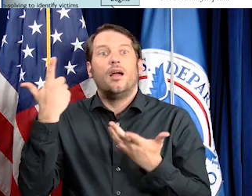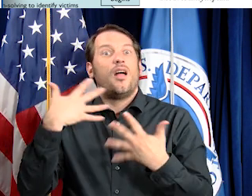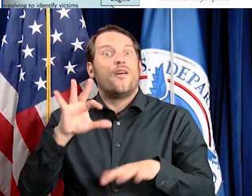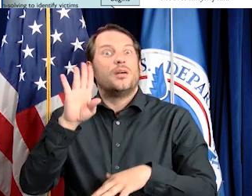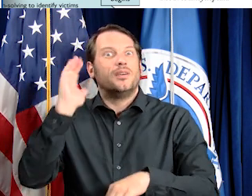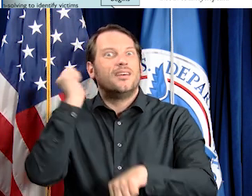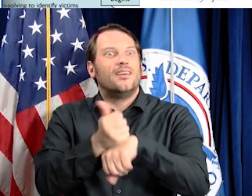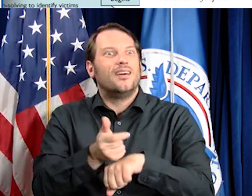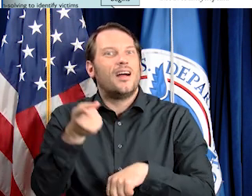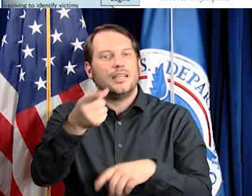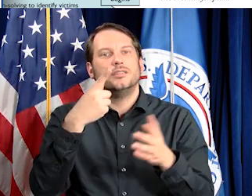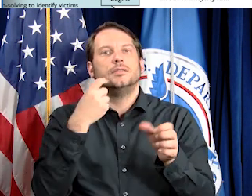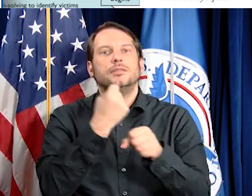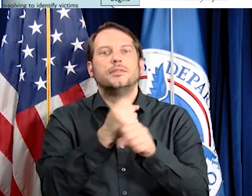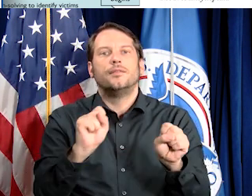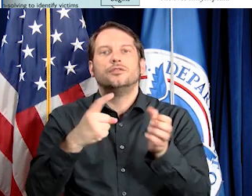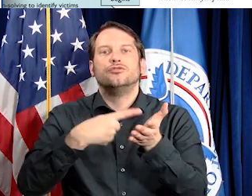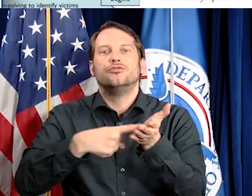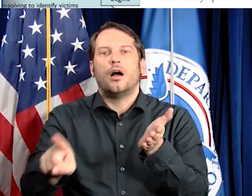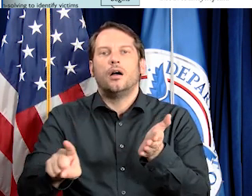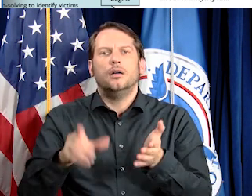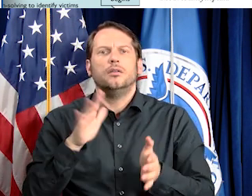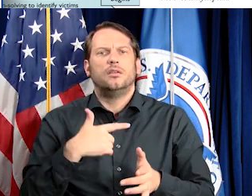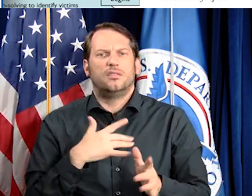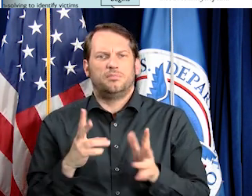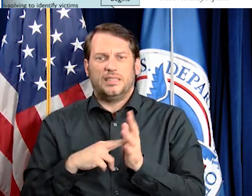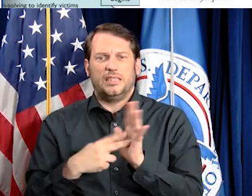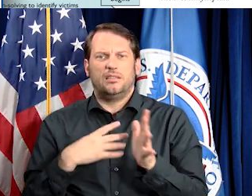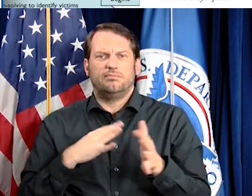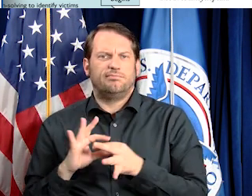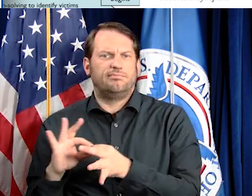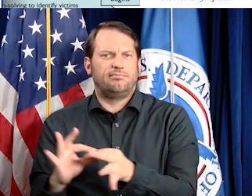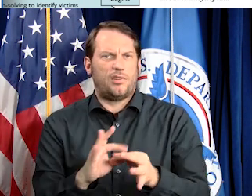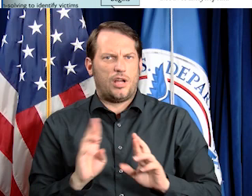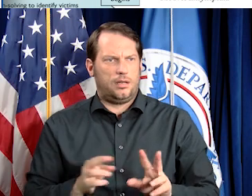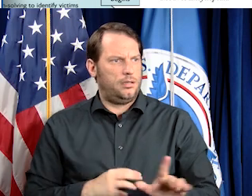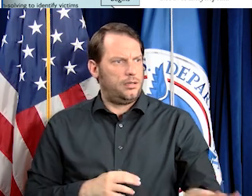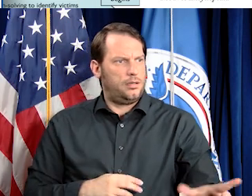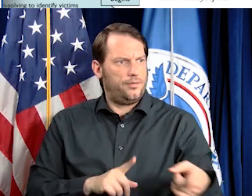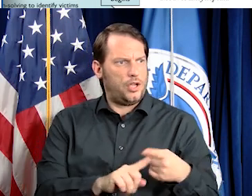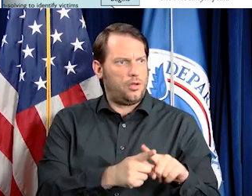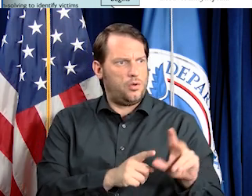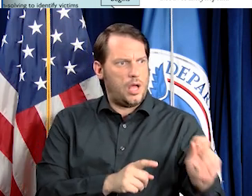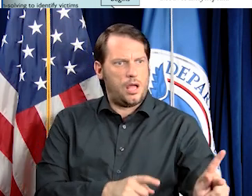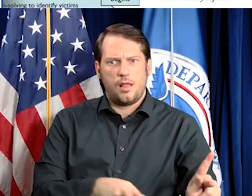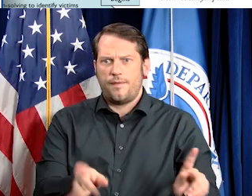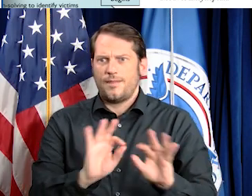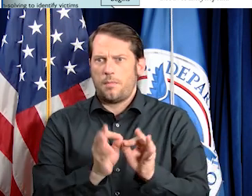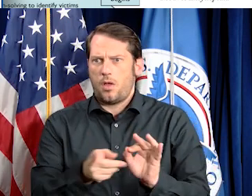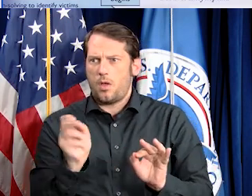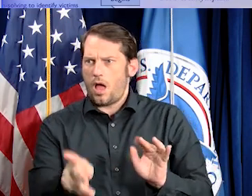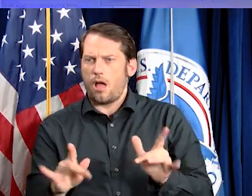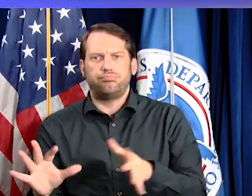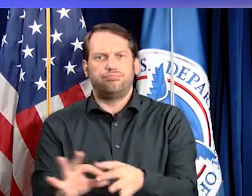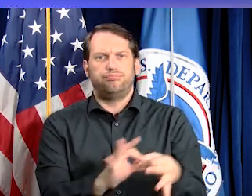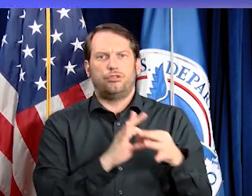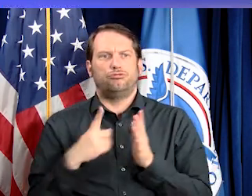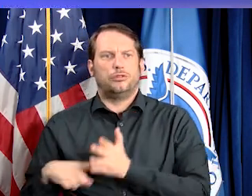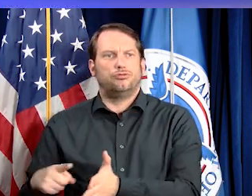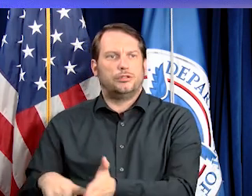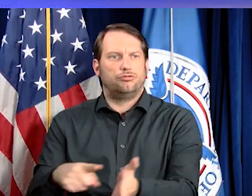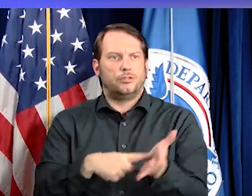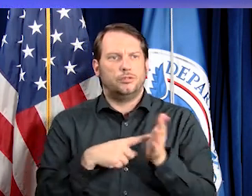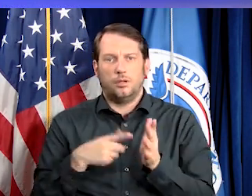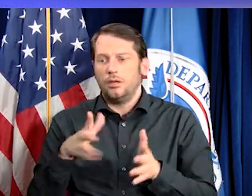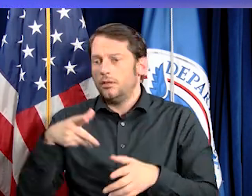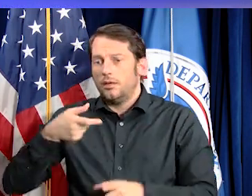helping to connect friends and family to know if they're okay in areas of their loved ones being in an affected location. And this is